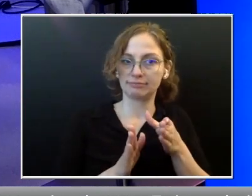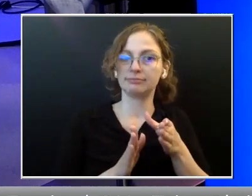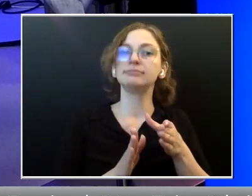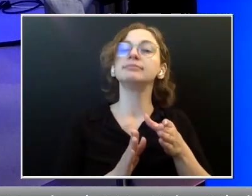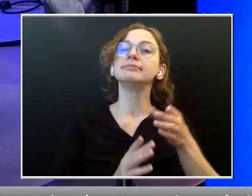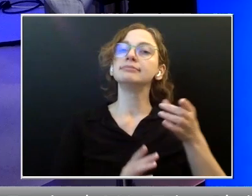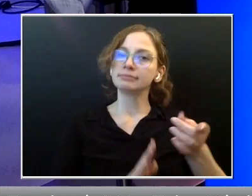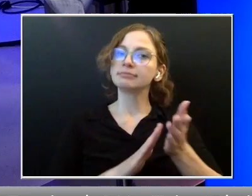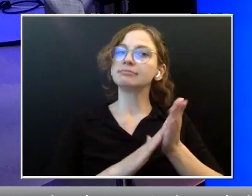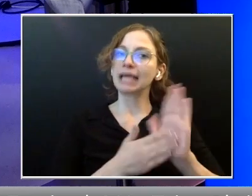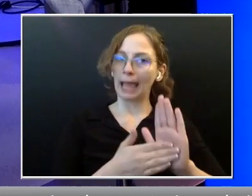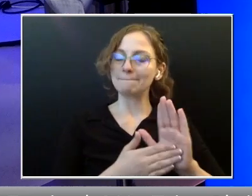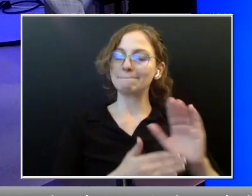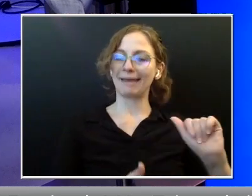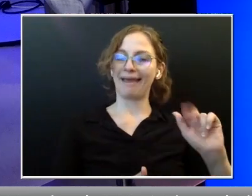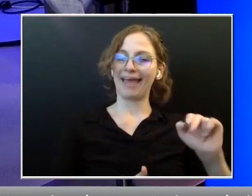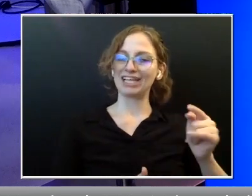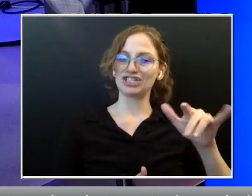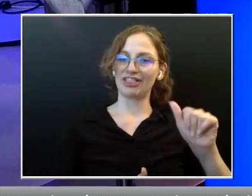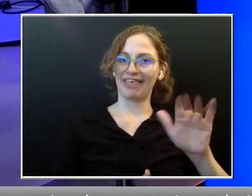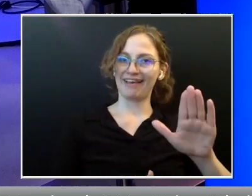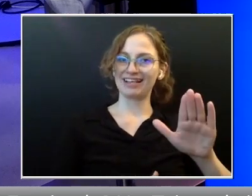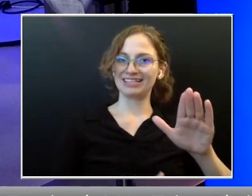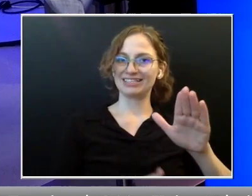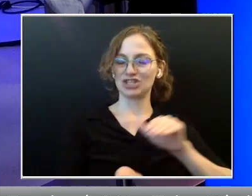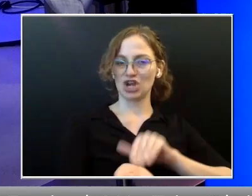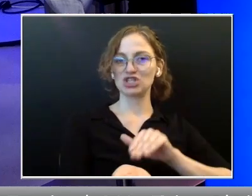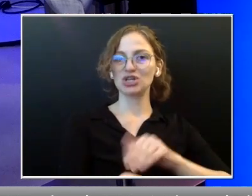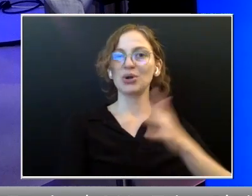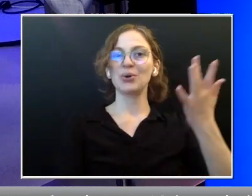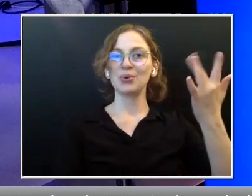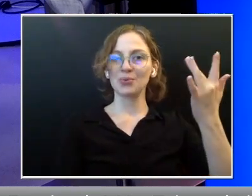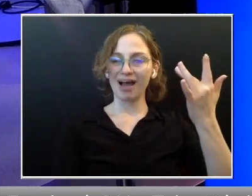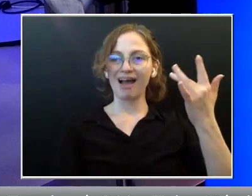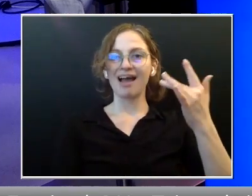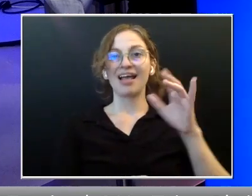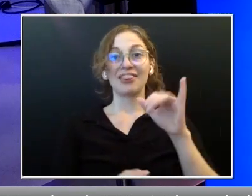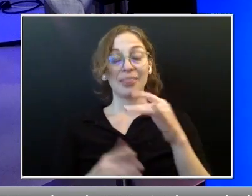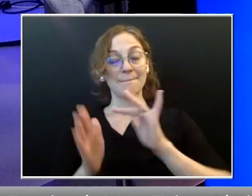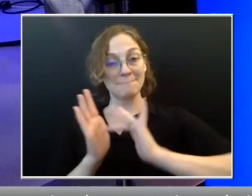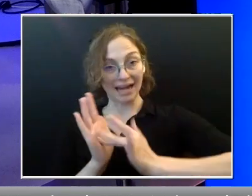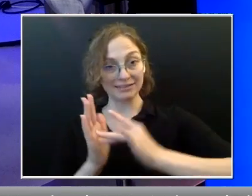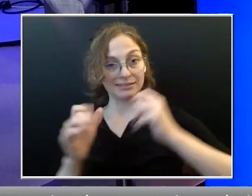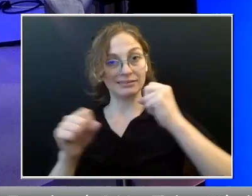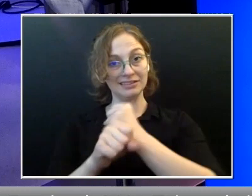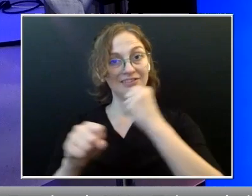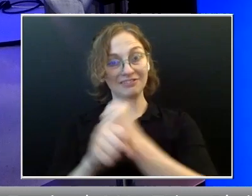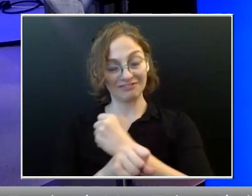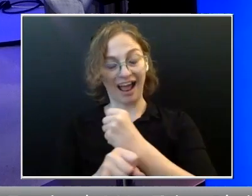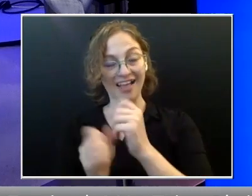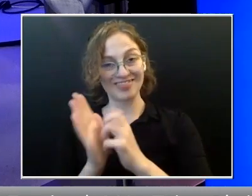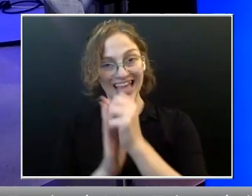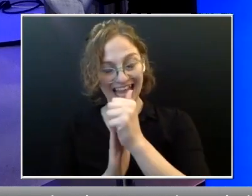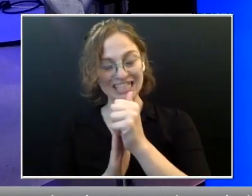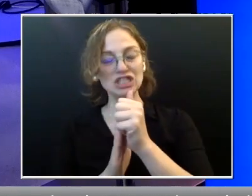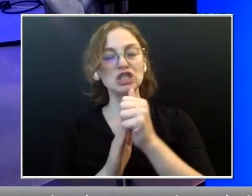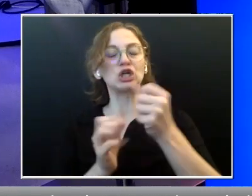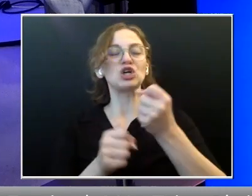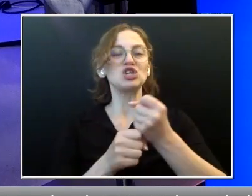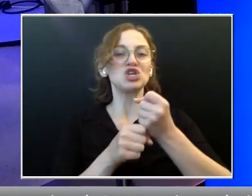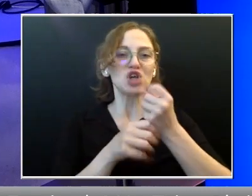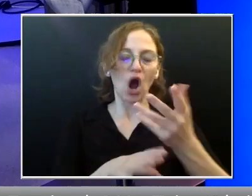to fight her breast cancer caused precancerous cells to develop on her uterus. So then what did you have to do for